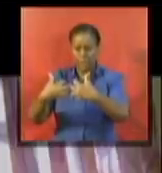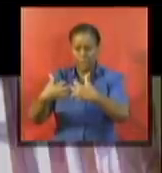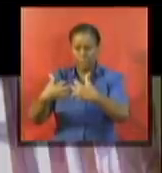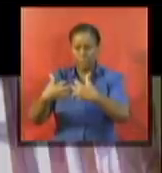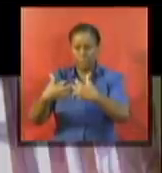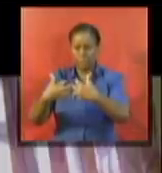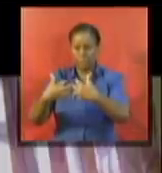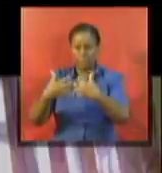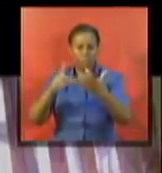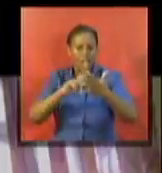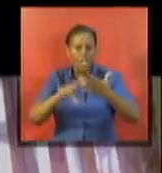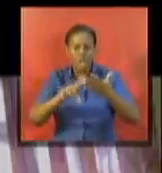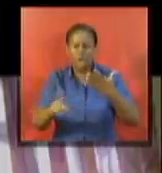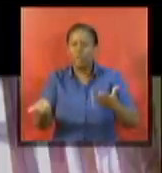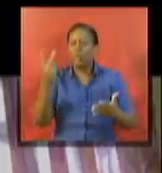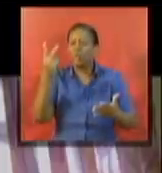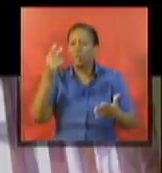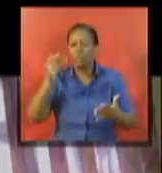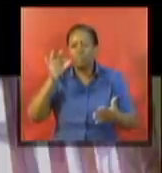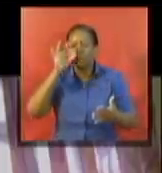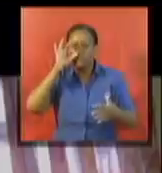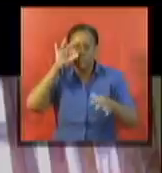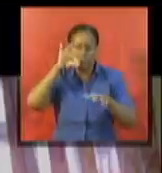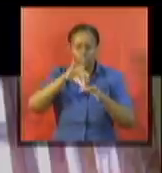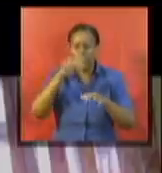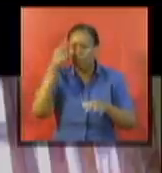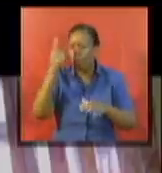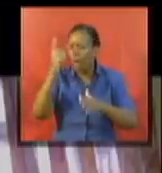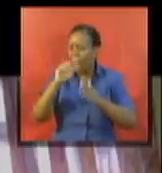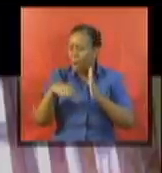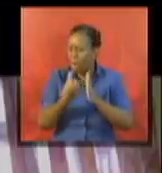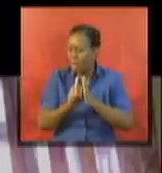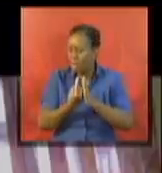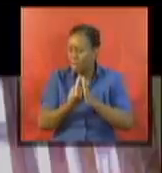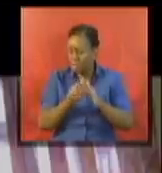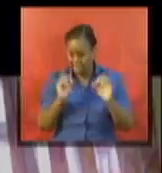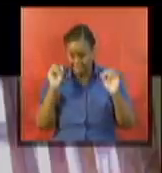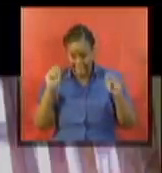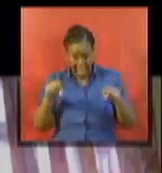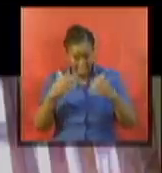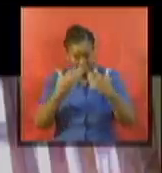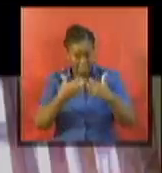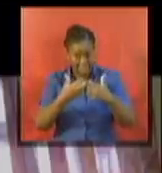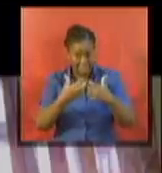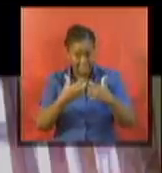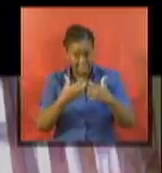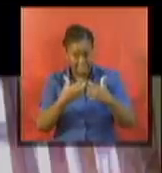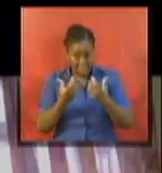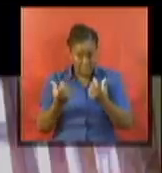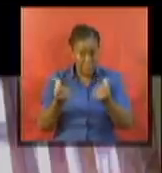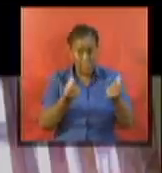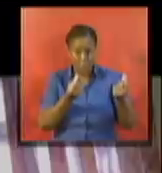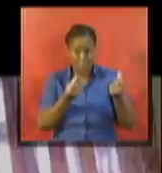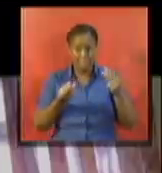that machine can be adjusted so it can run an increased number of samples within the same time frame